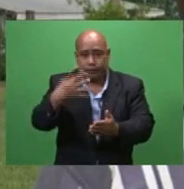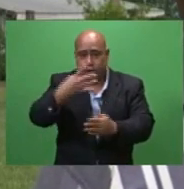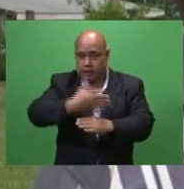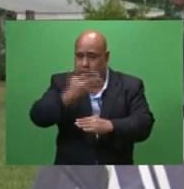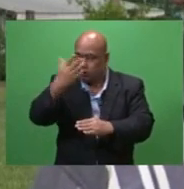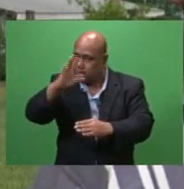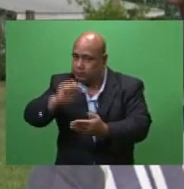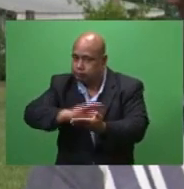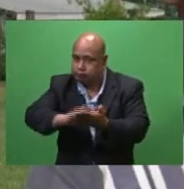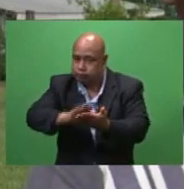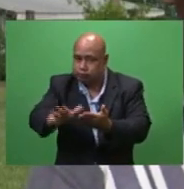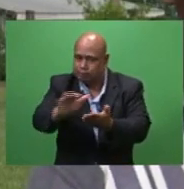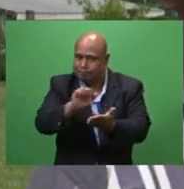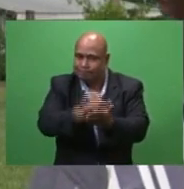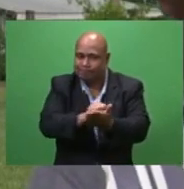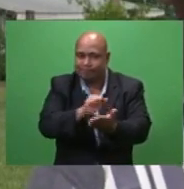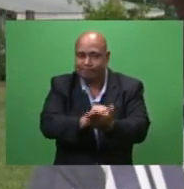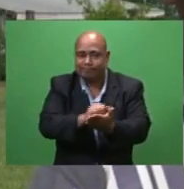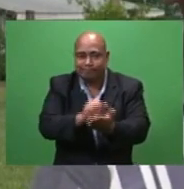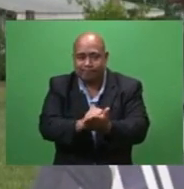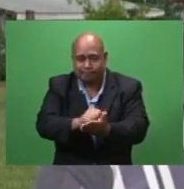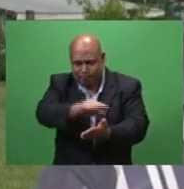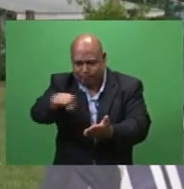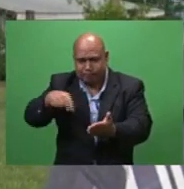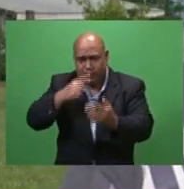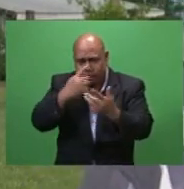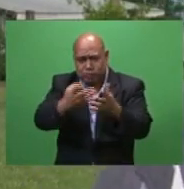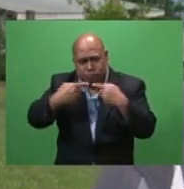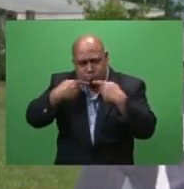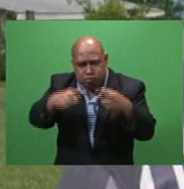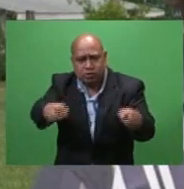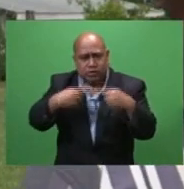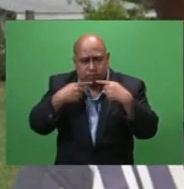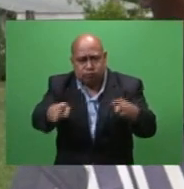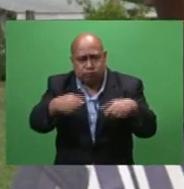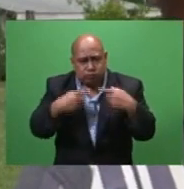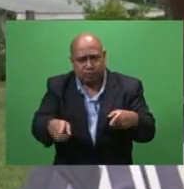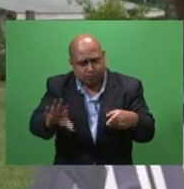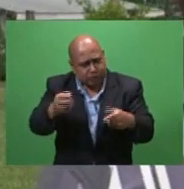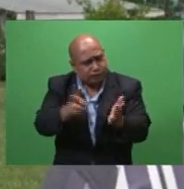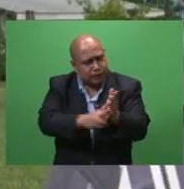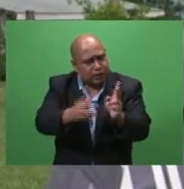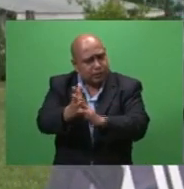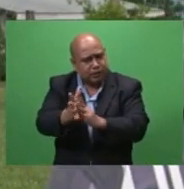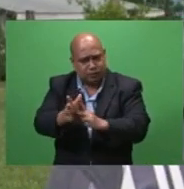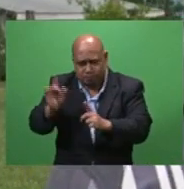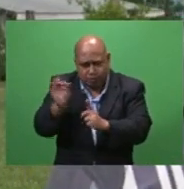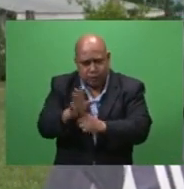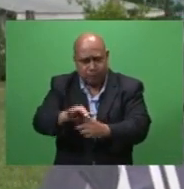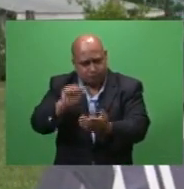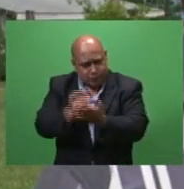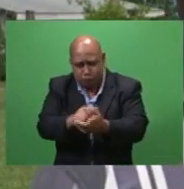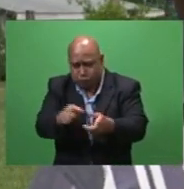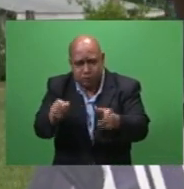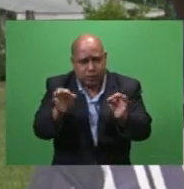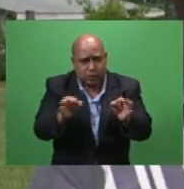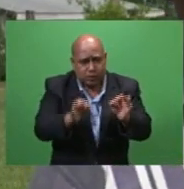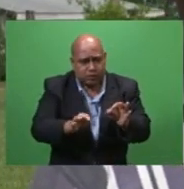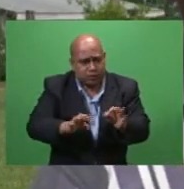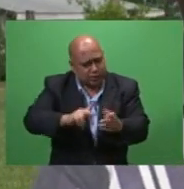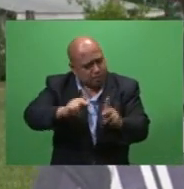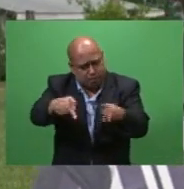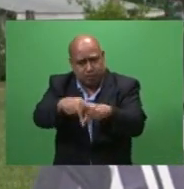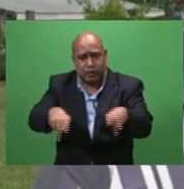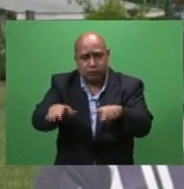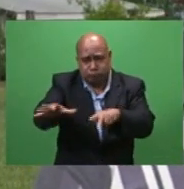We have been stressing to the villagers on the importance of making sure their compounds and surroundings are cleaned. The fight to combat this is totally